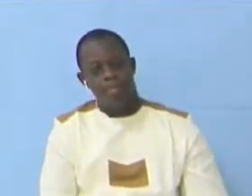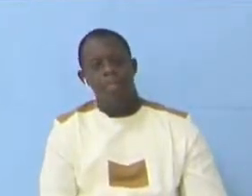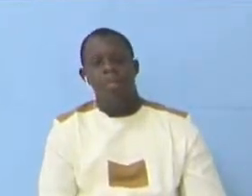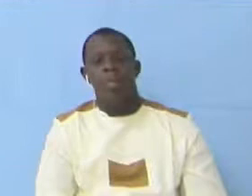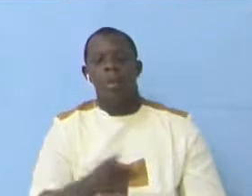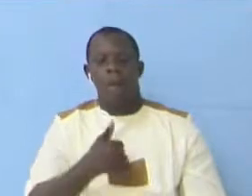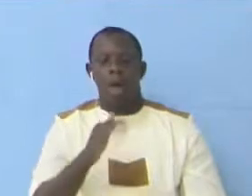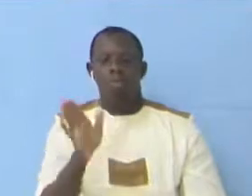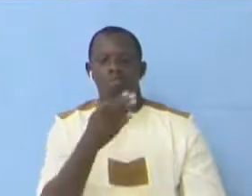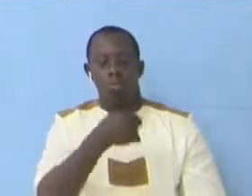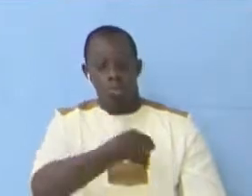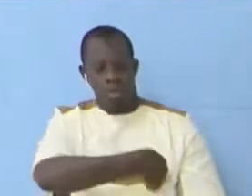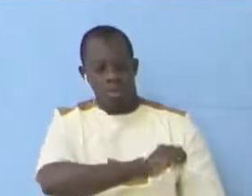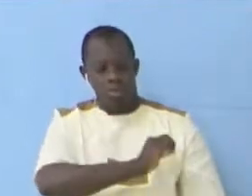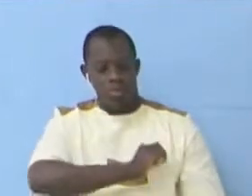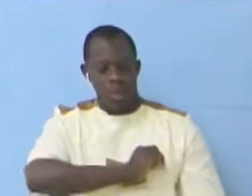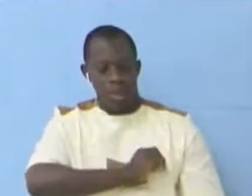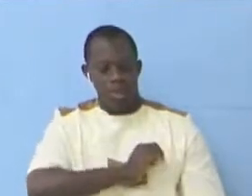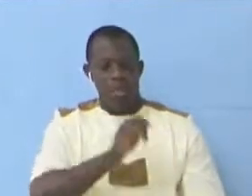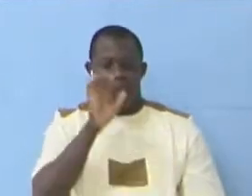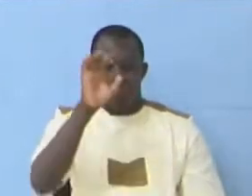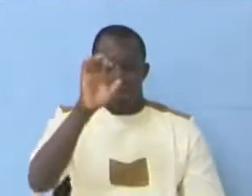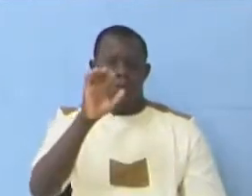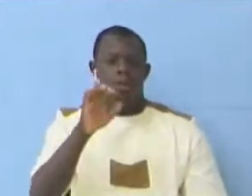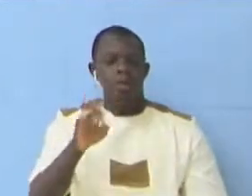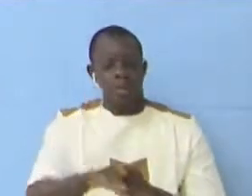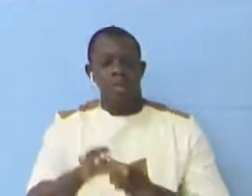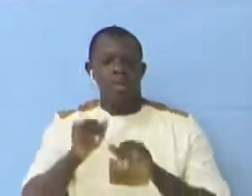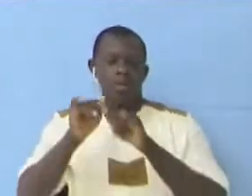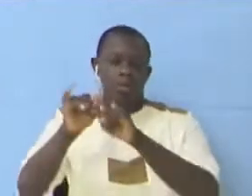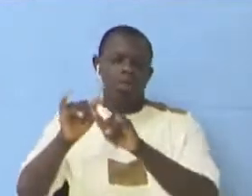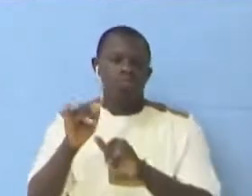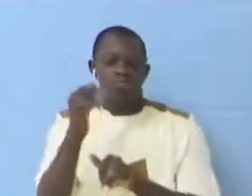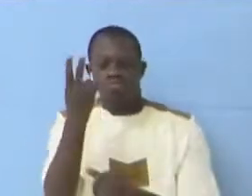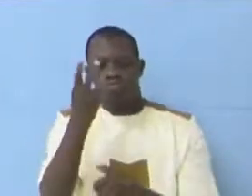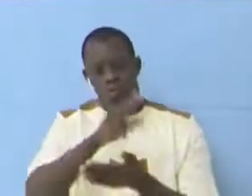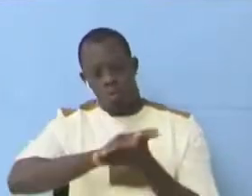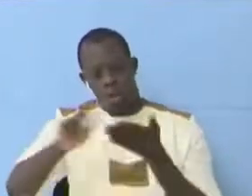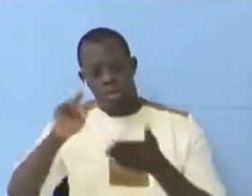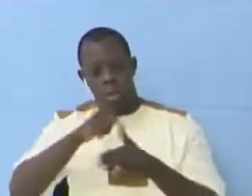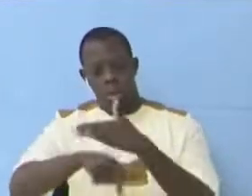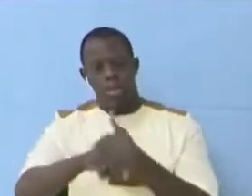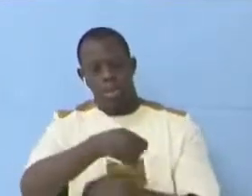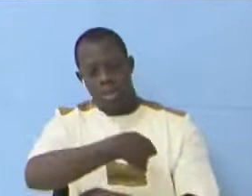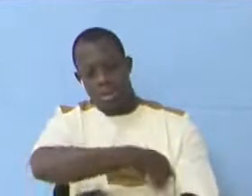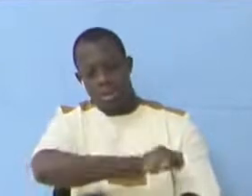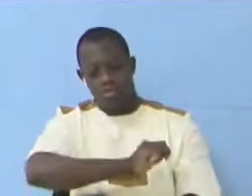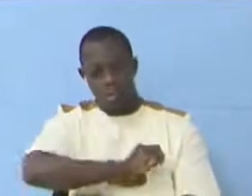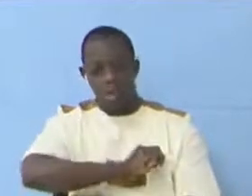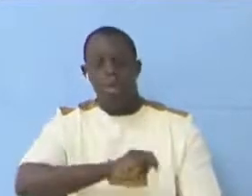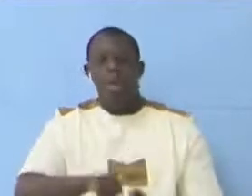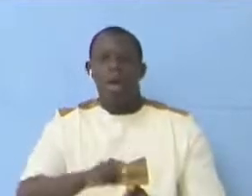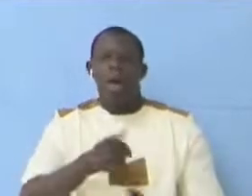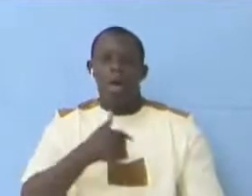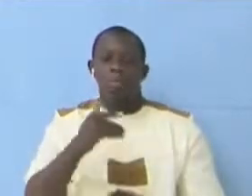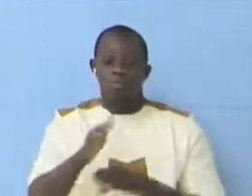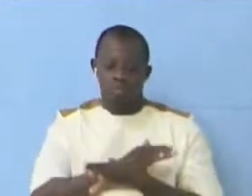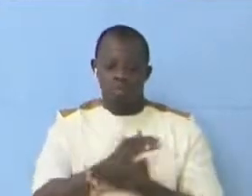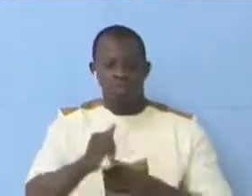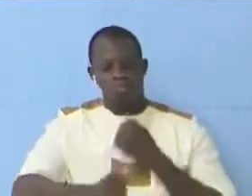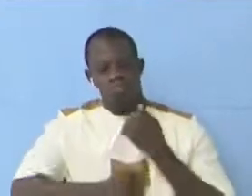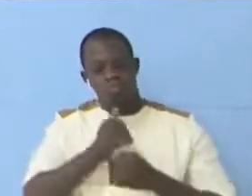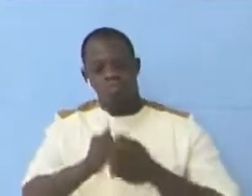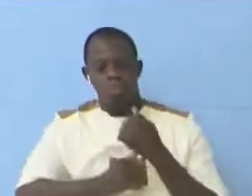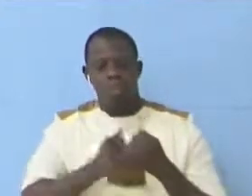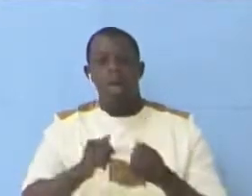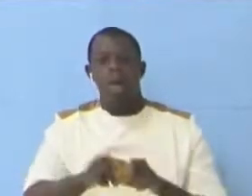went to Spain. ci laa demoon Spain. Spent two weeks. ma am fa ñaari bés yu ay. I was suffering from a herniated